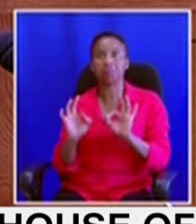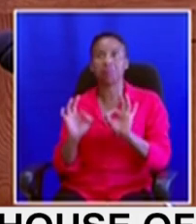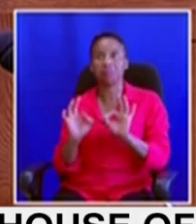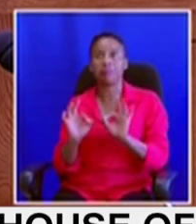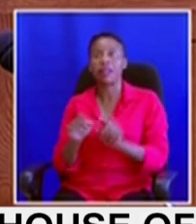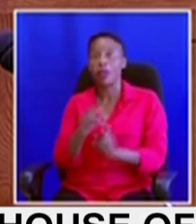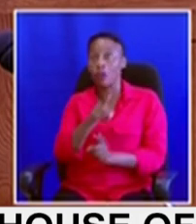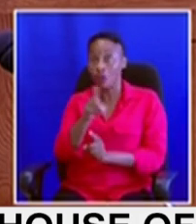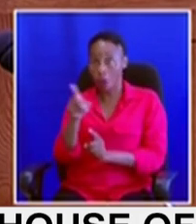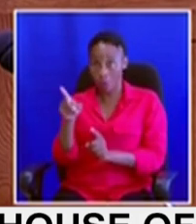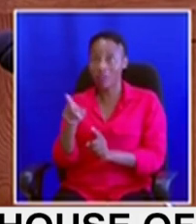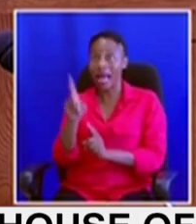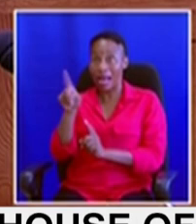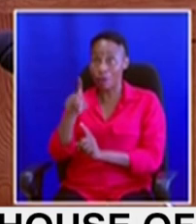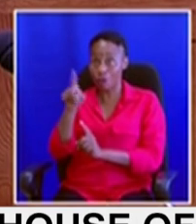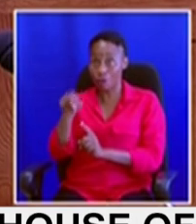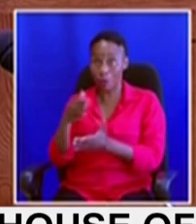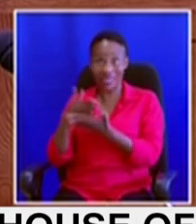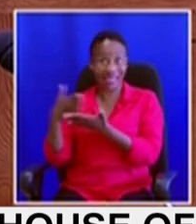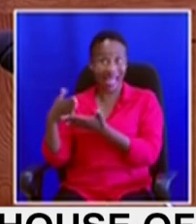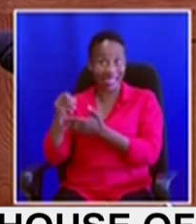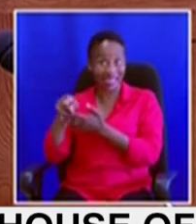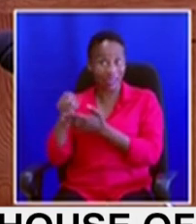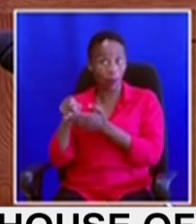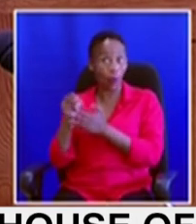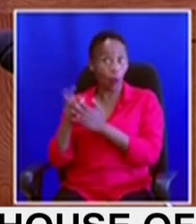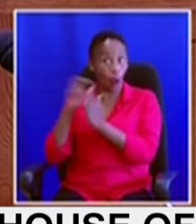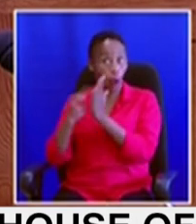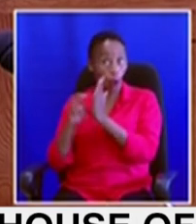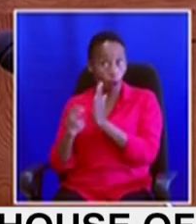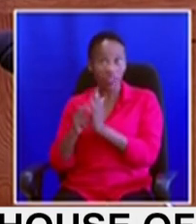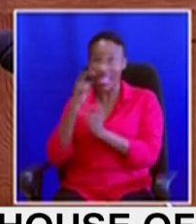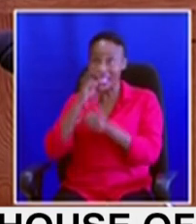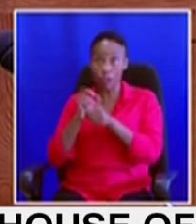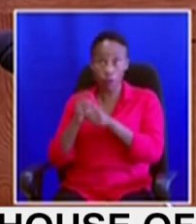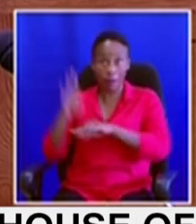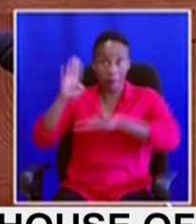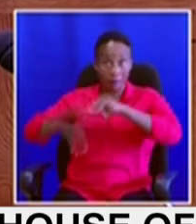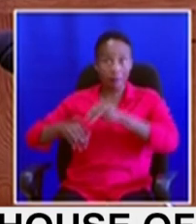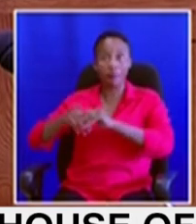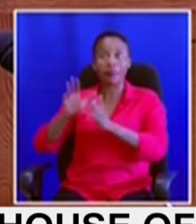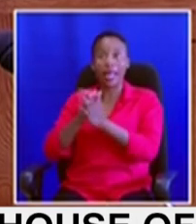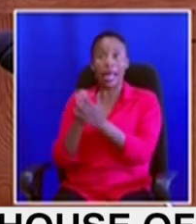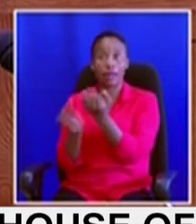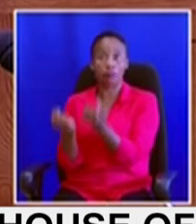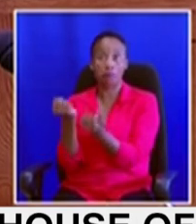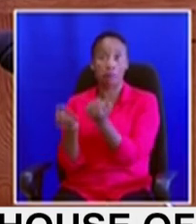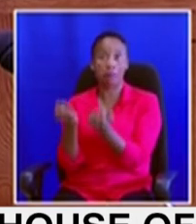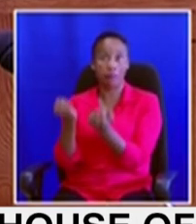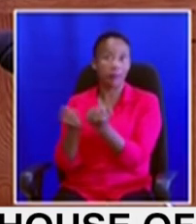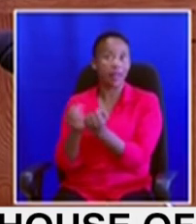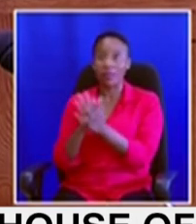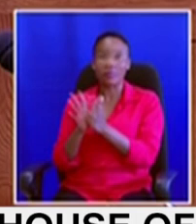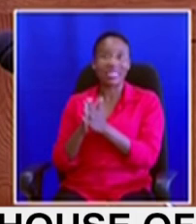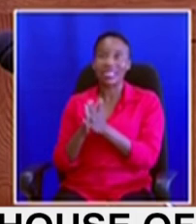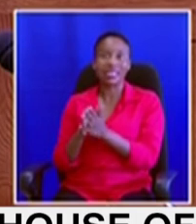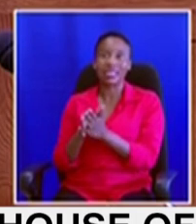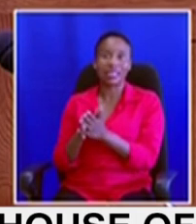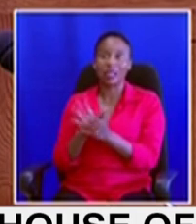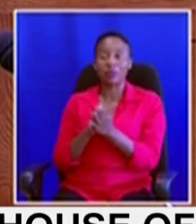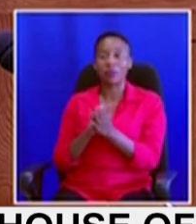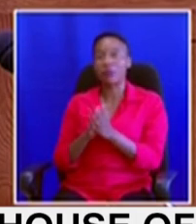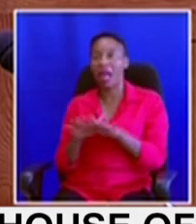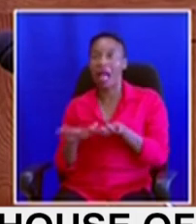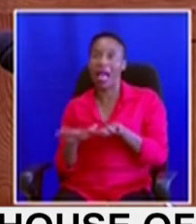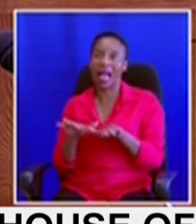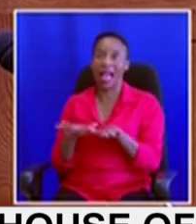wrong side of the law should be dealt with and prosecuted. And we should not be lenient on this, because,